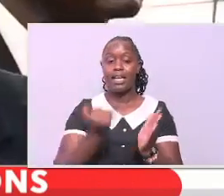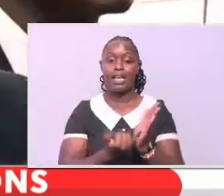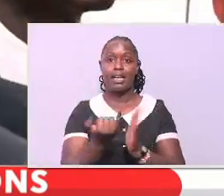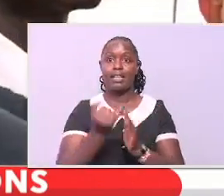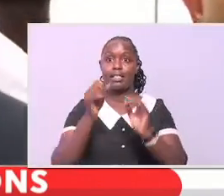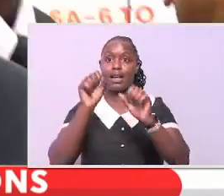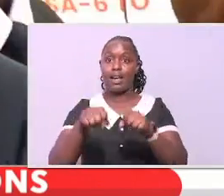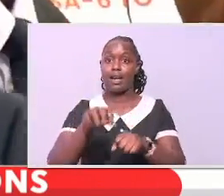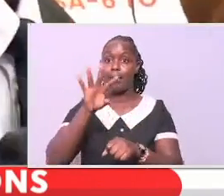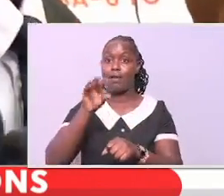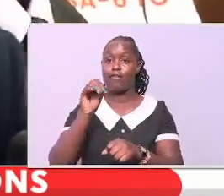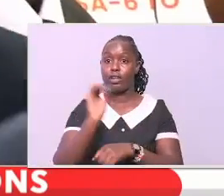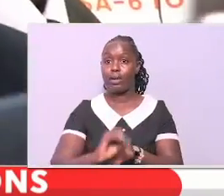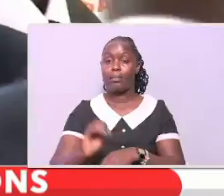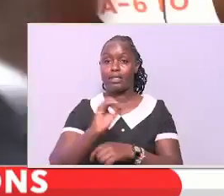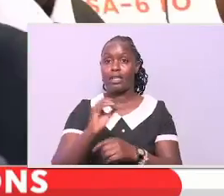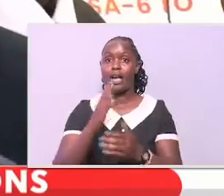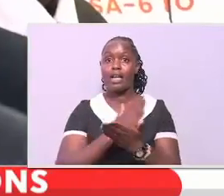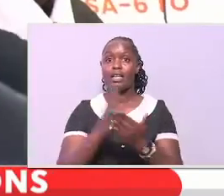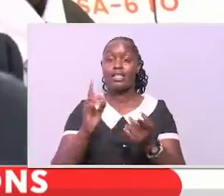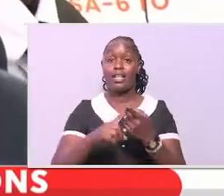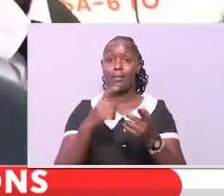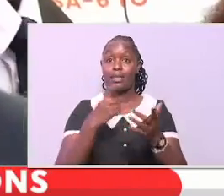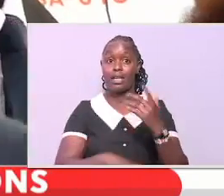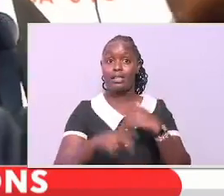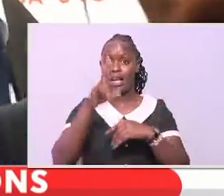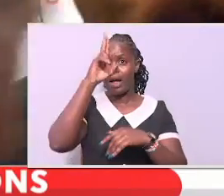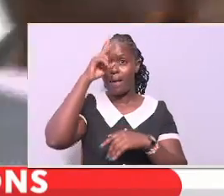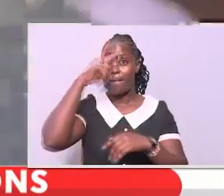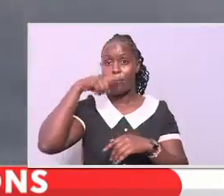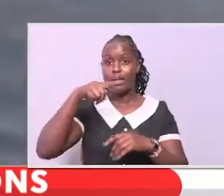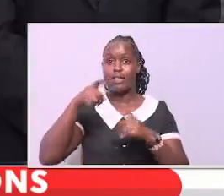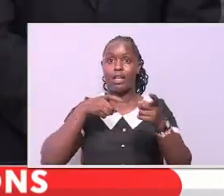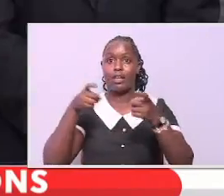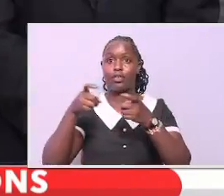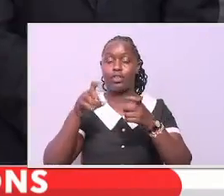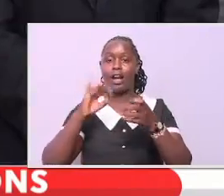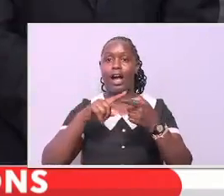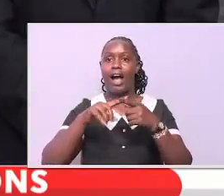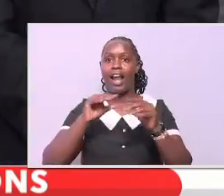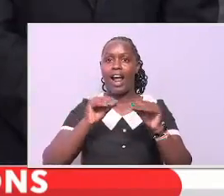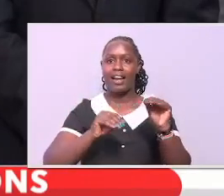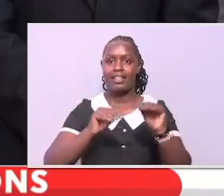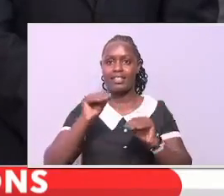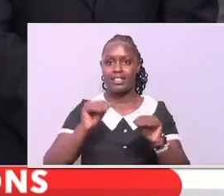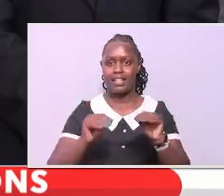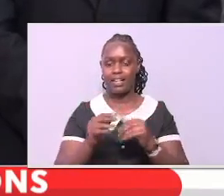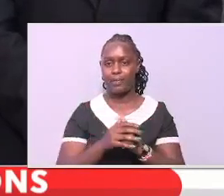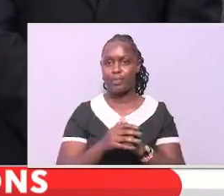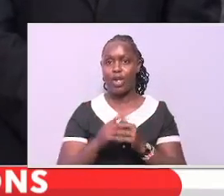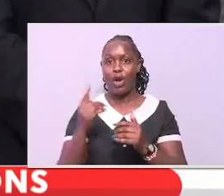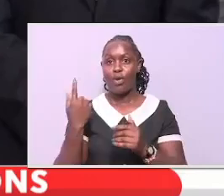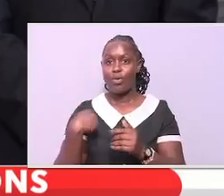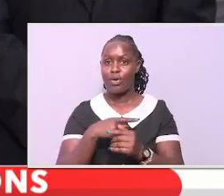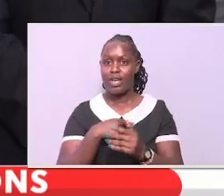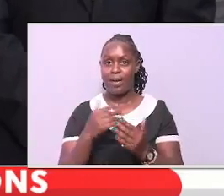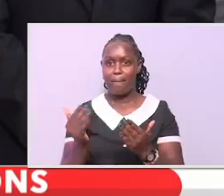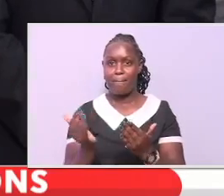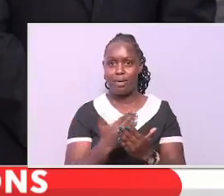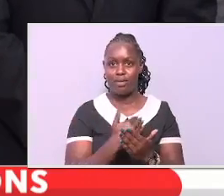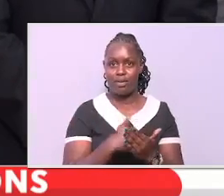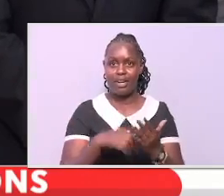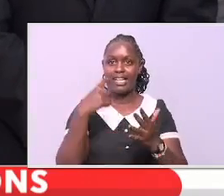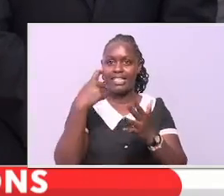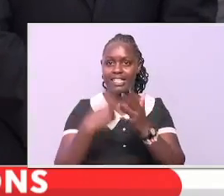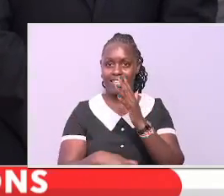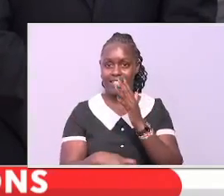certain taxes and policy regulations are adjusted. Tumeondoa ushuru